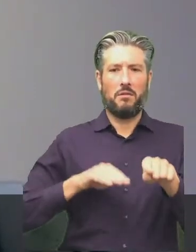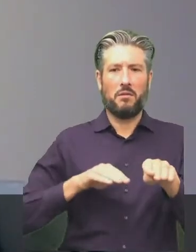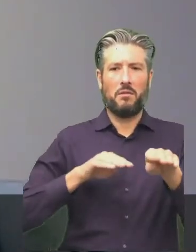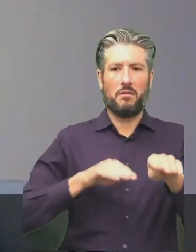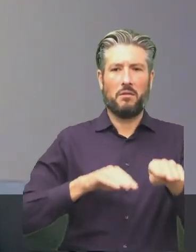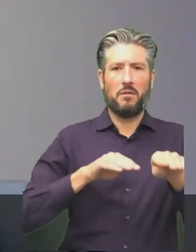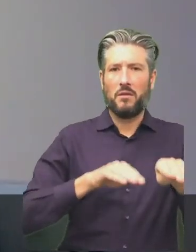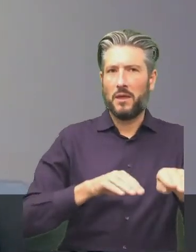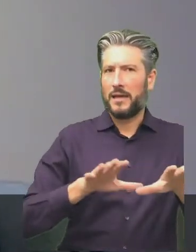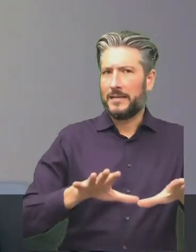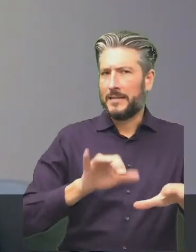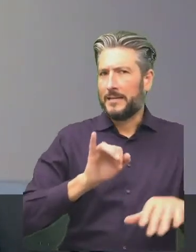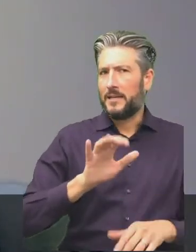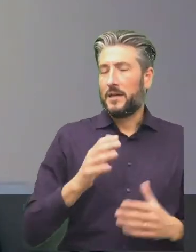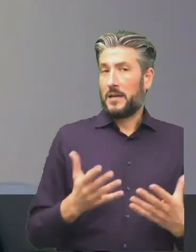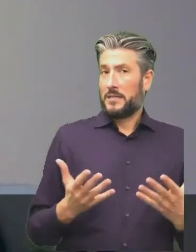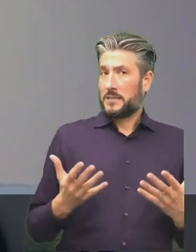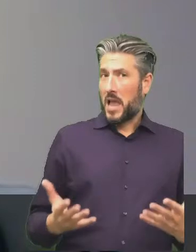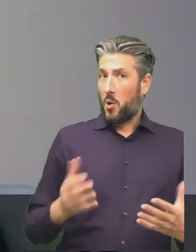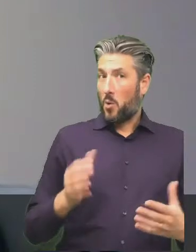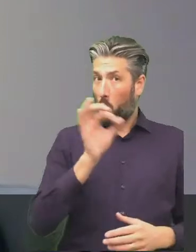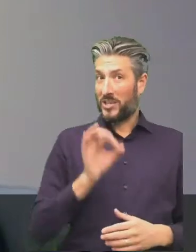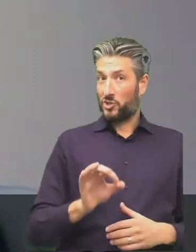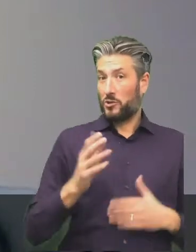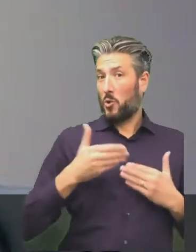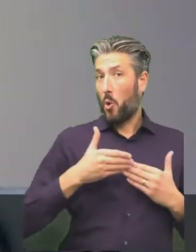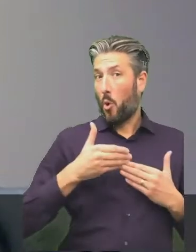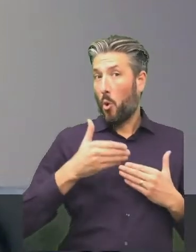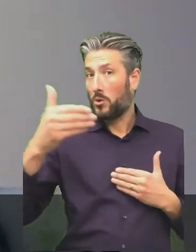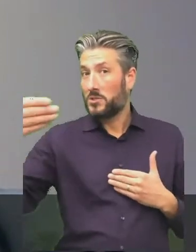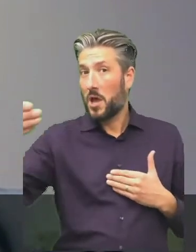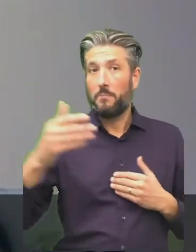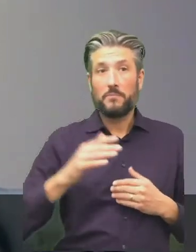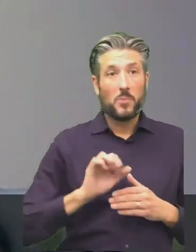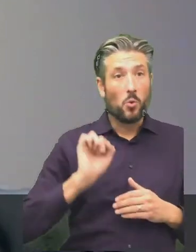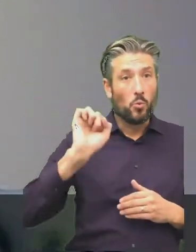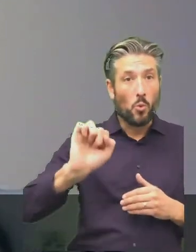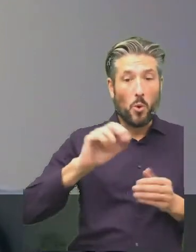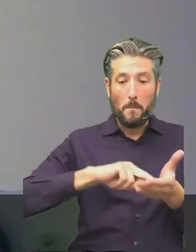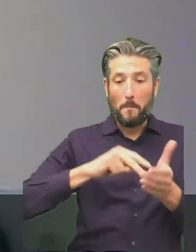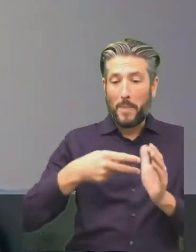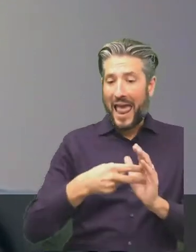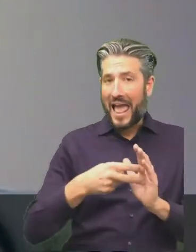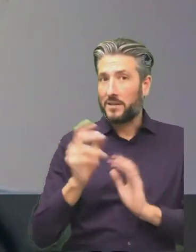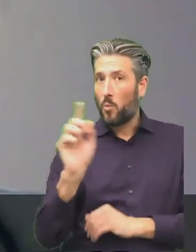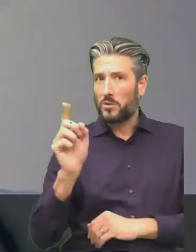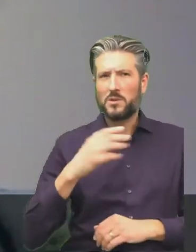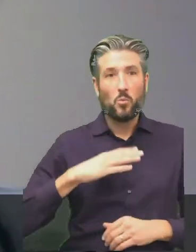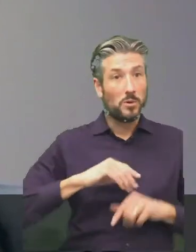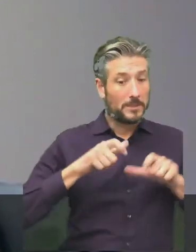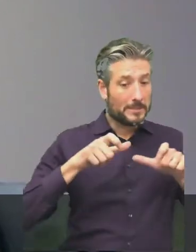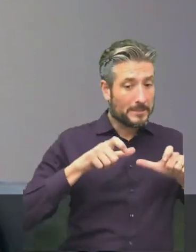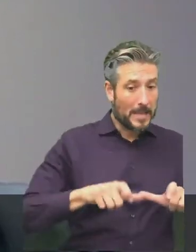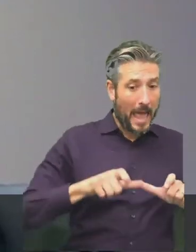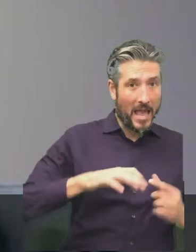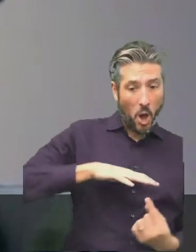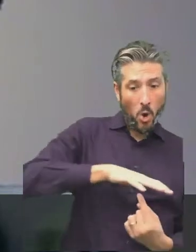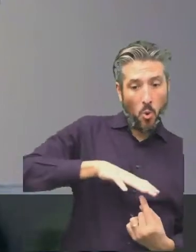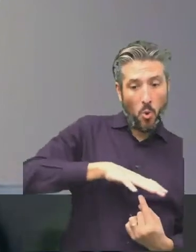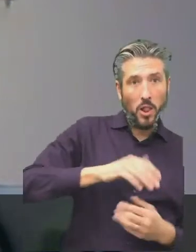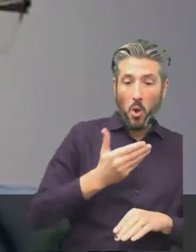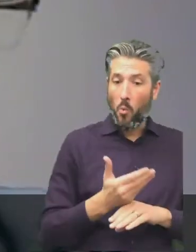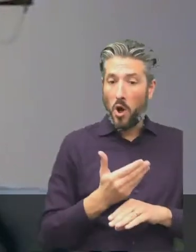question is the long-term plan to get people to stay local and not commute to their town